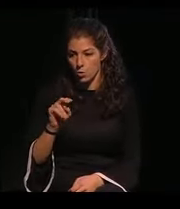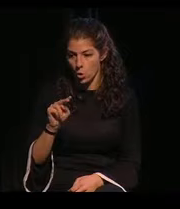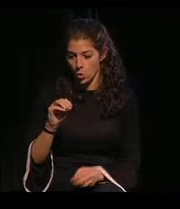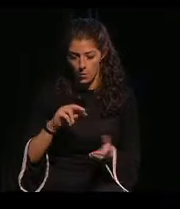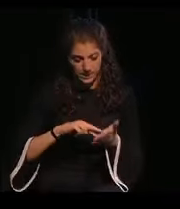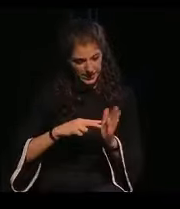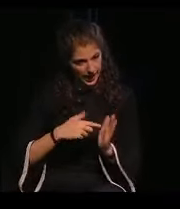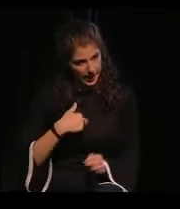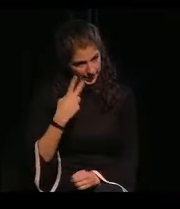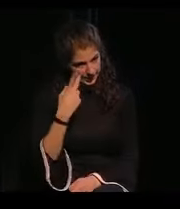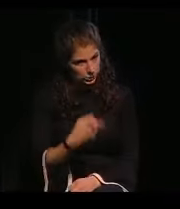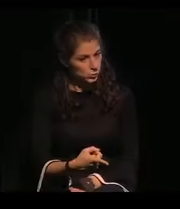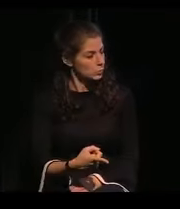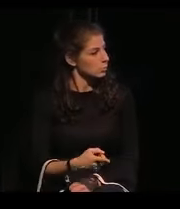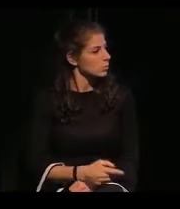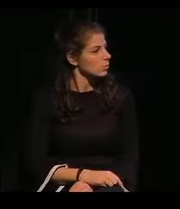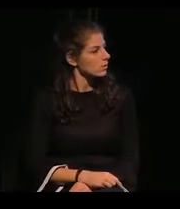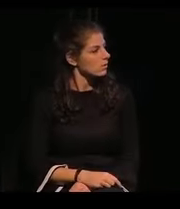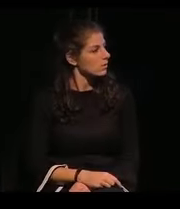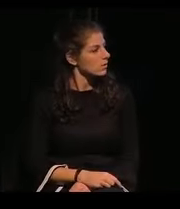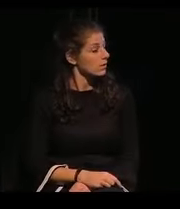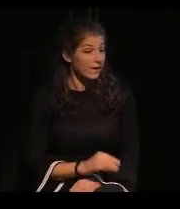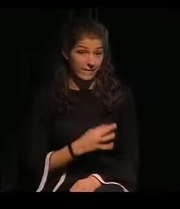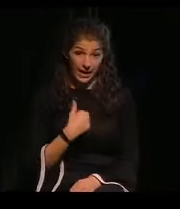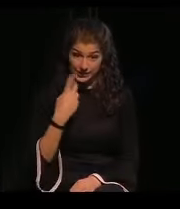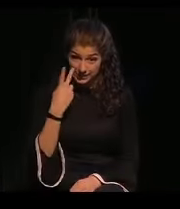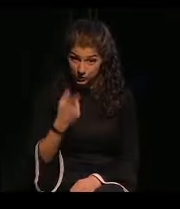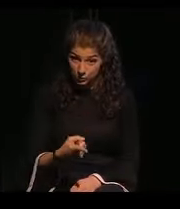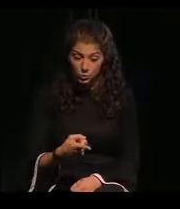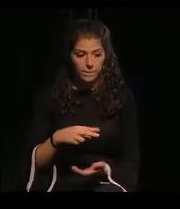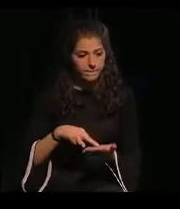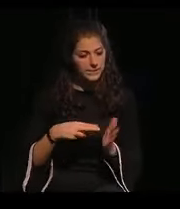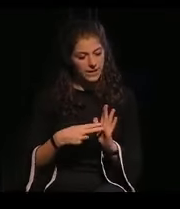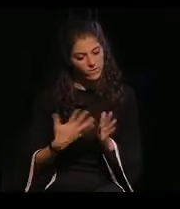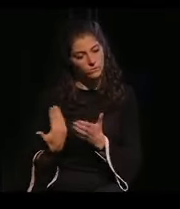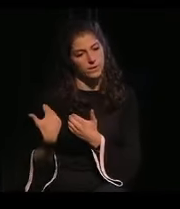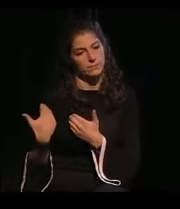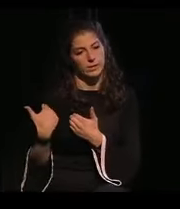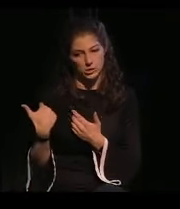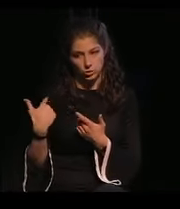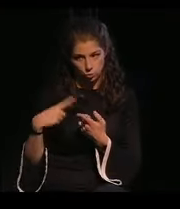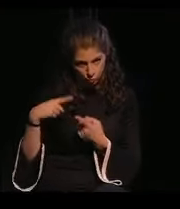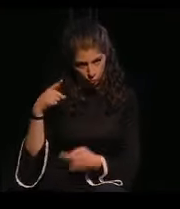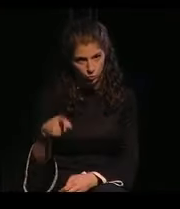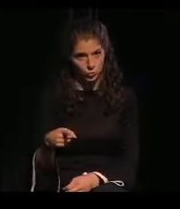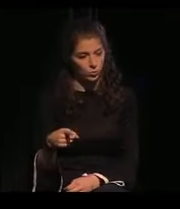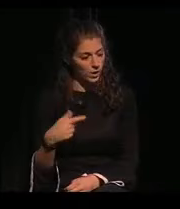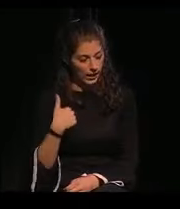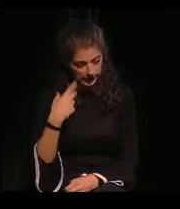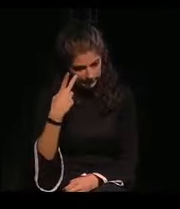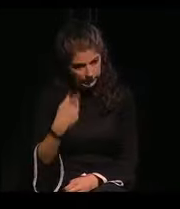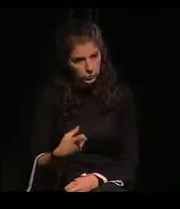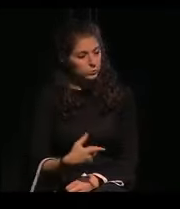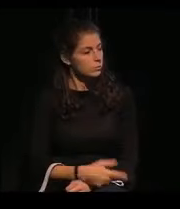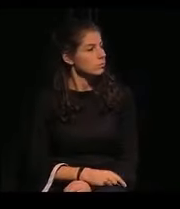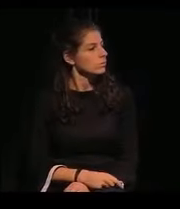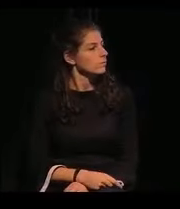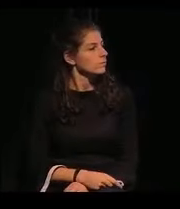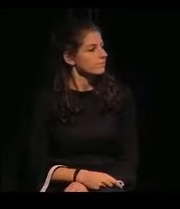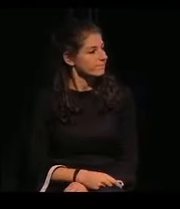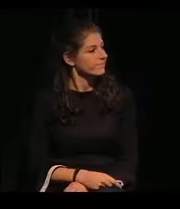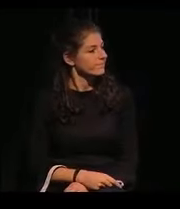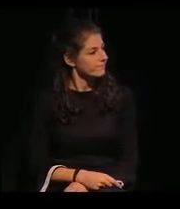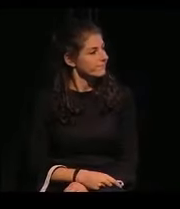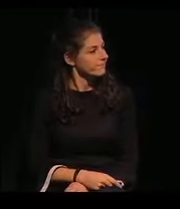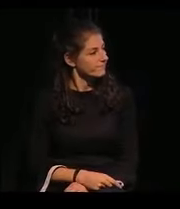you, right? I see you. And if I see you, that means I have a responsibility to you. So I see you, sis.